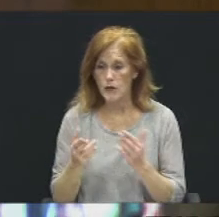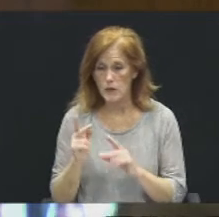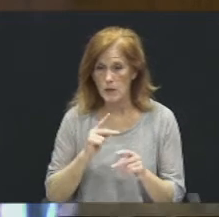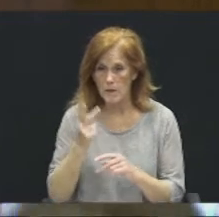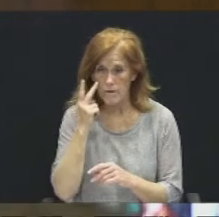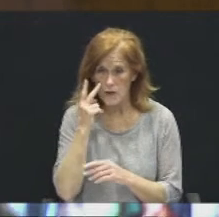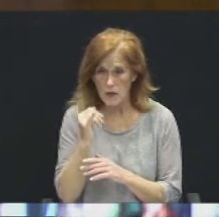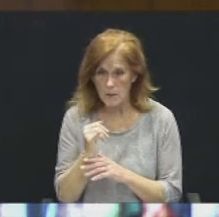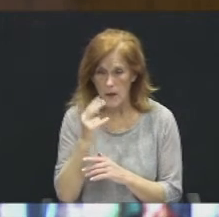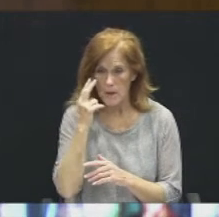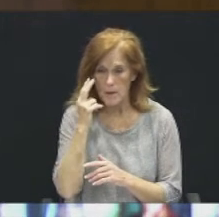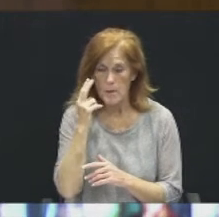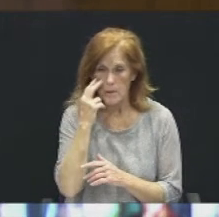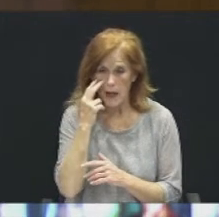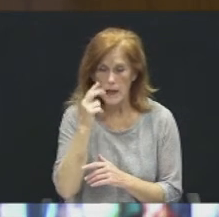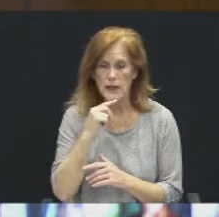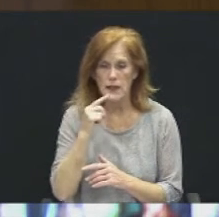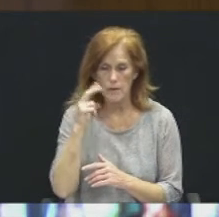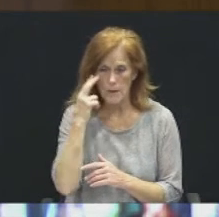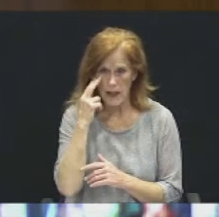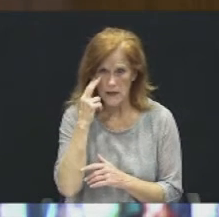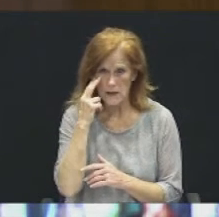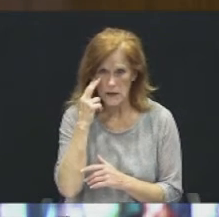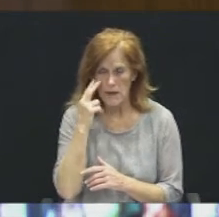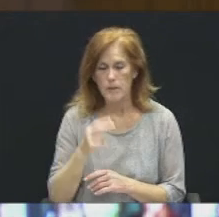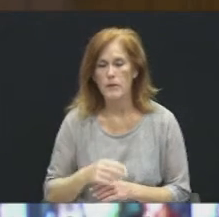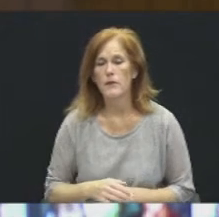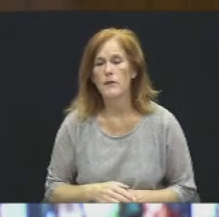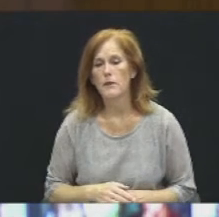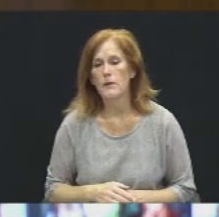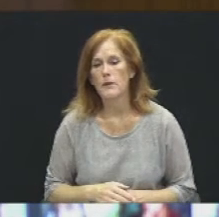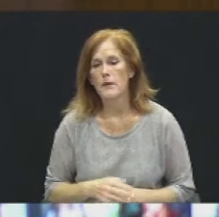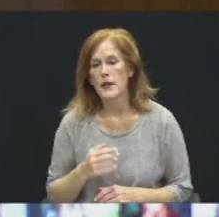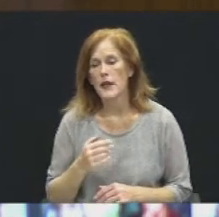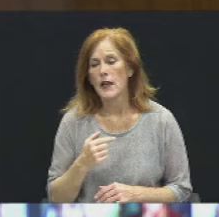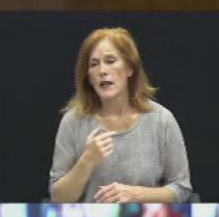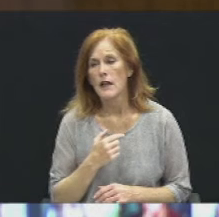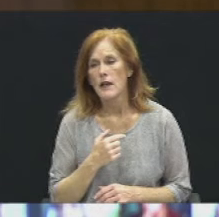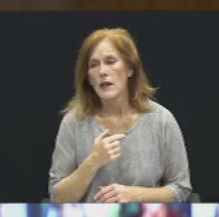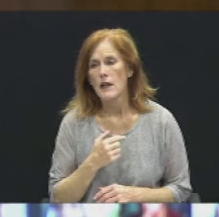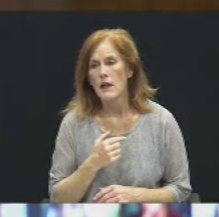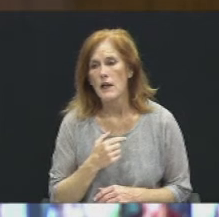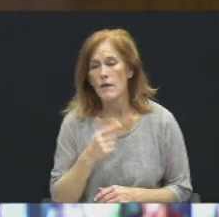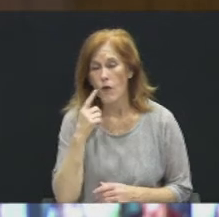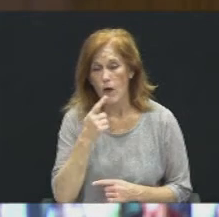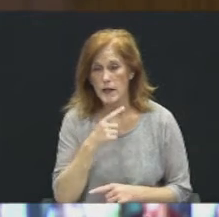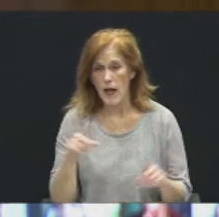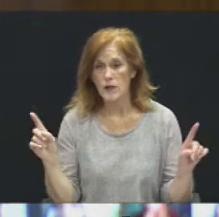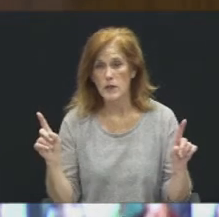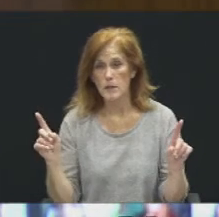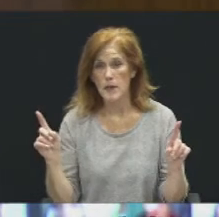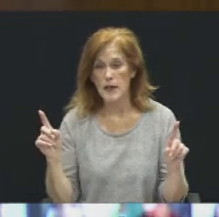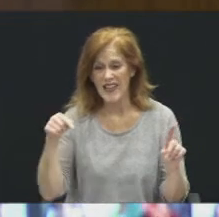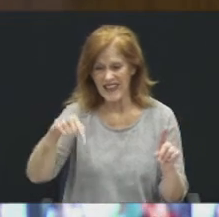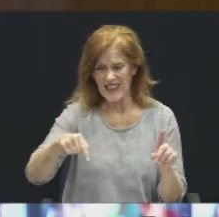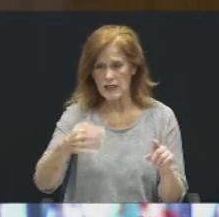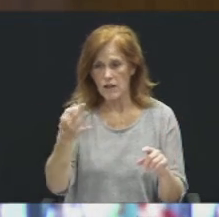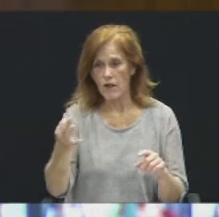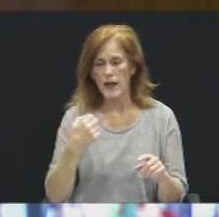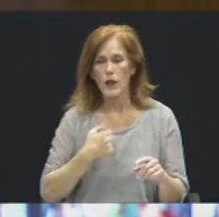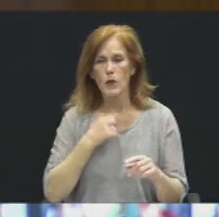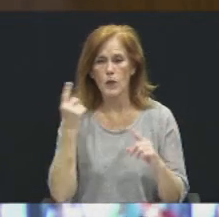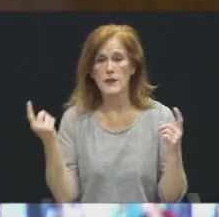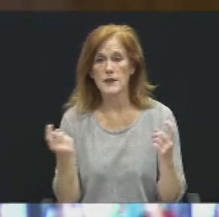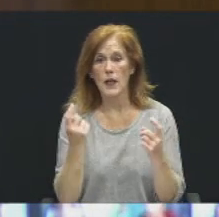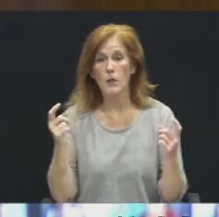visually impaired, blind, and deafblind. And I would say for our announcement, this coming Friday, we're